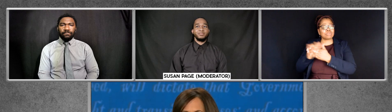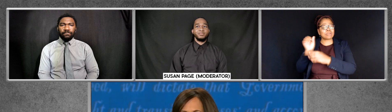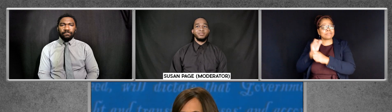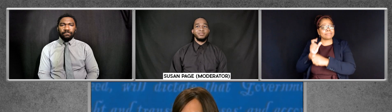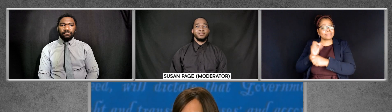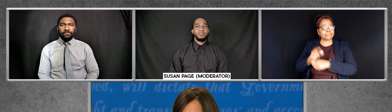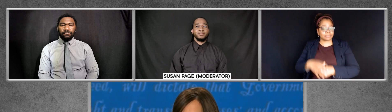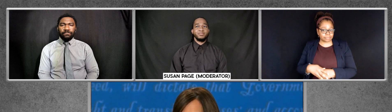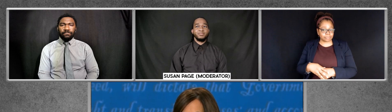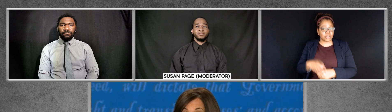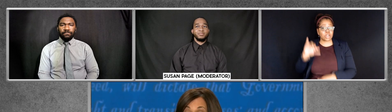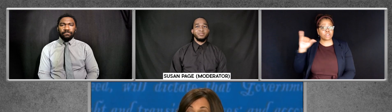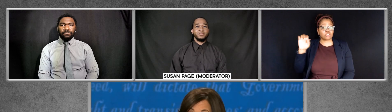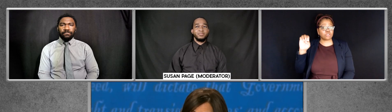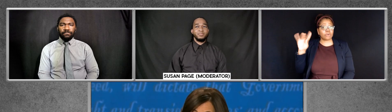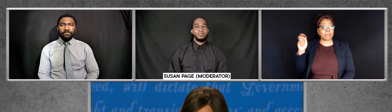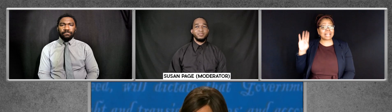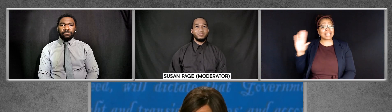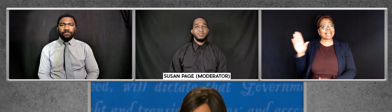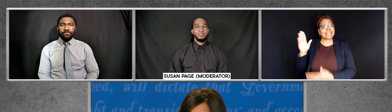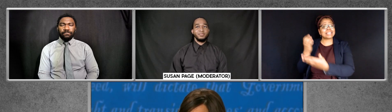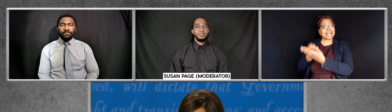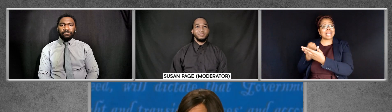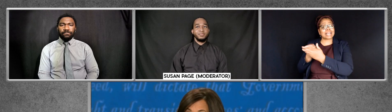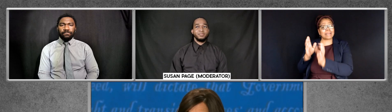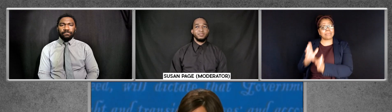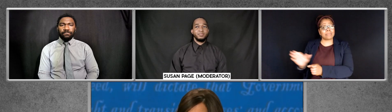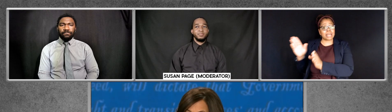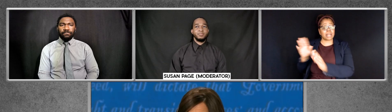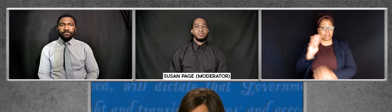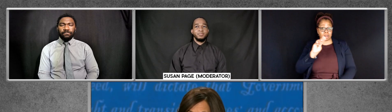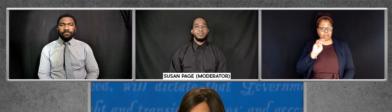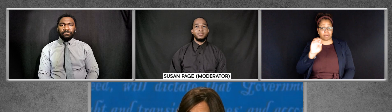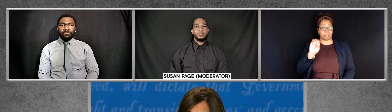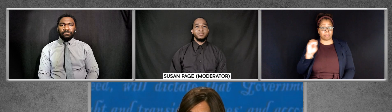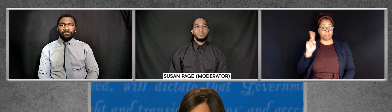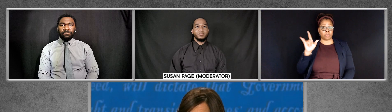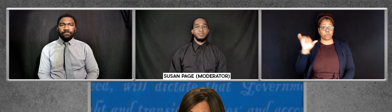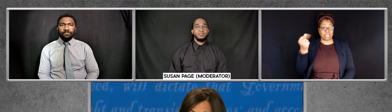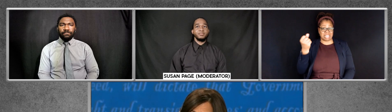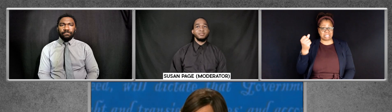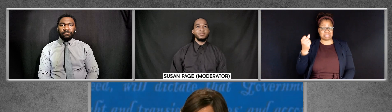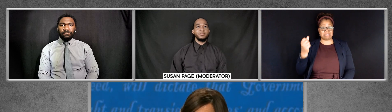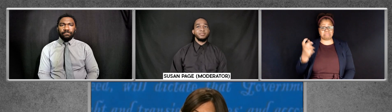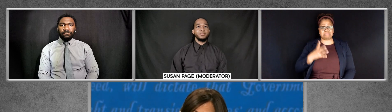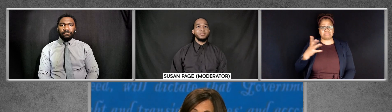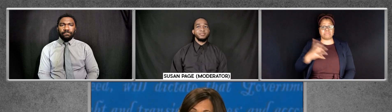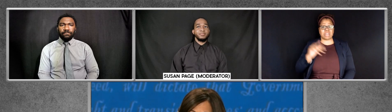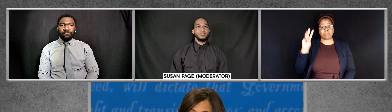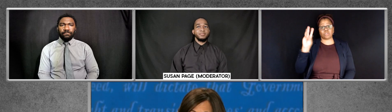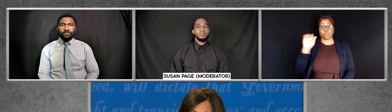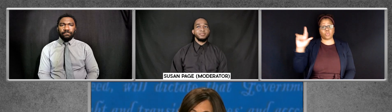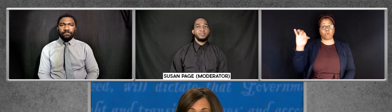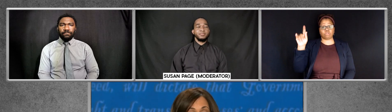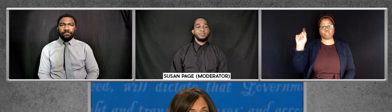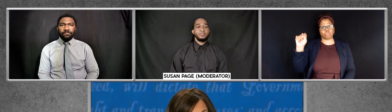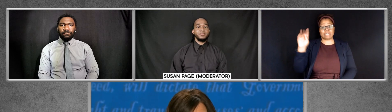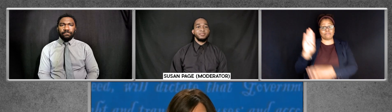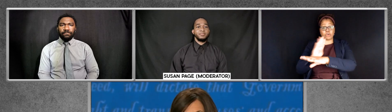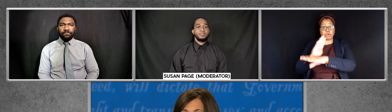Biden's economic plan, Moody's, which is a reputable Wall Street firm, has said will create 7 million more